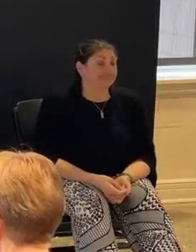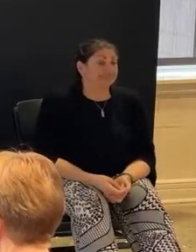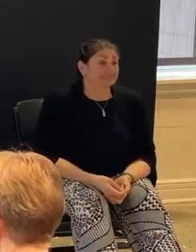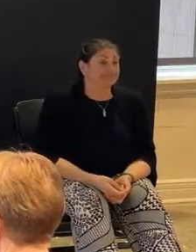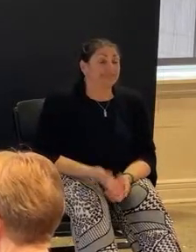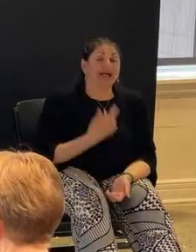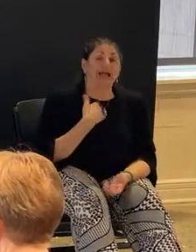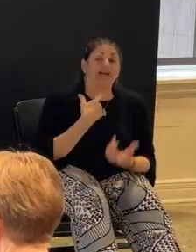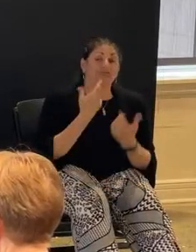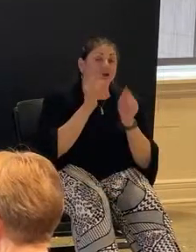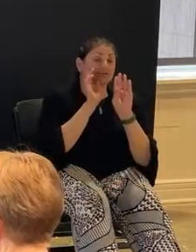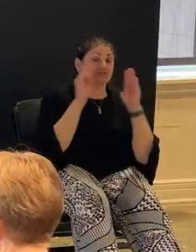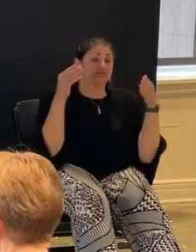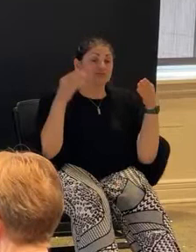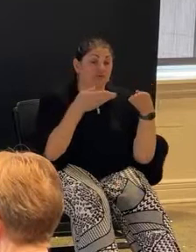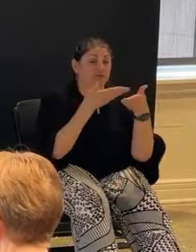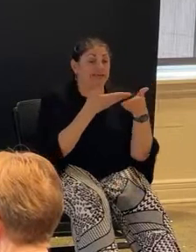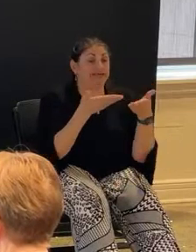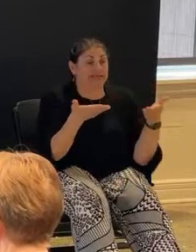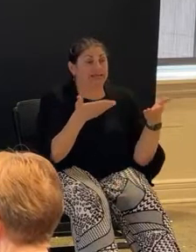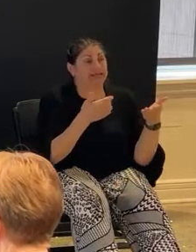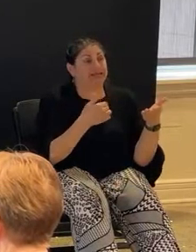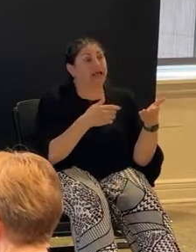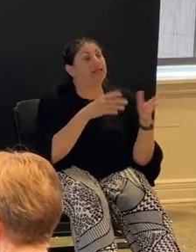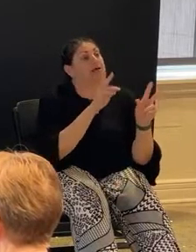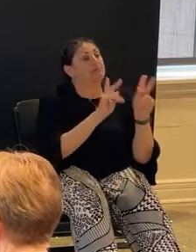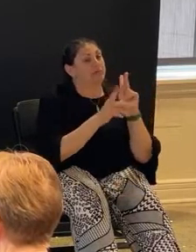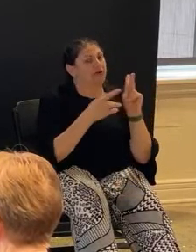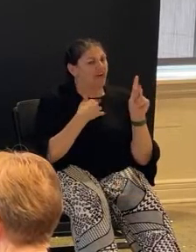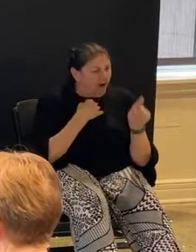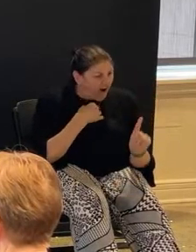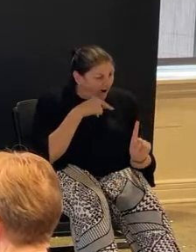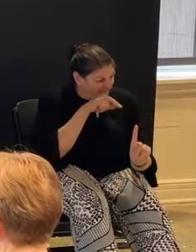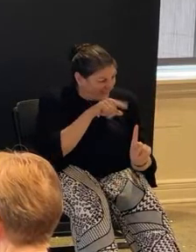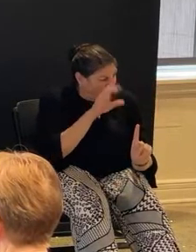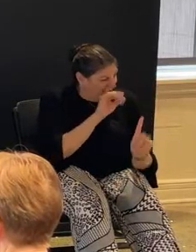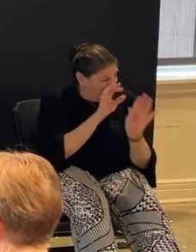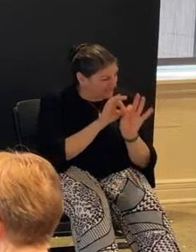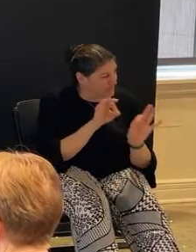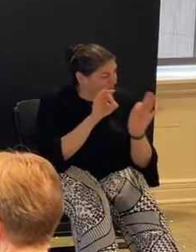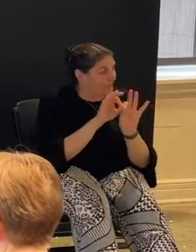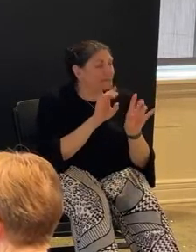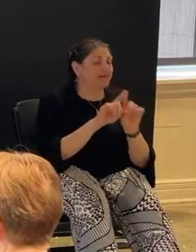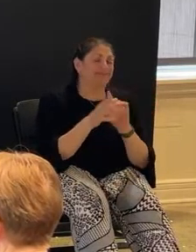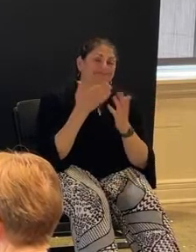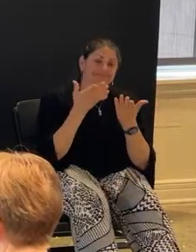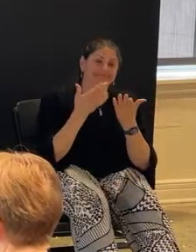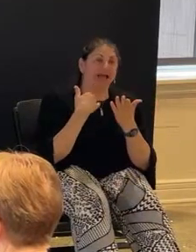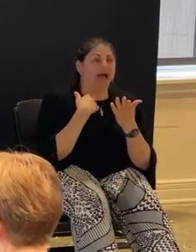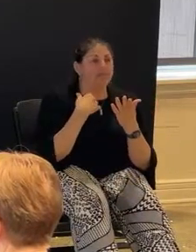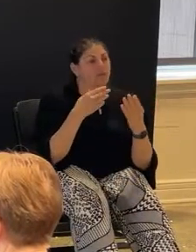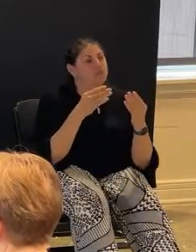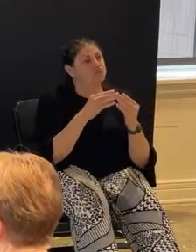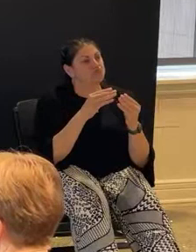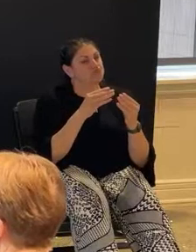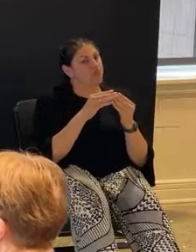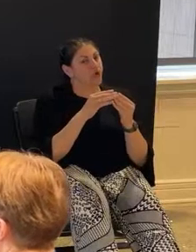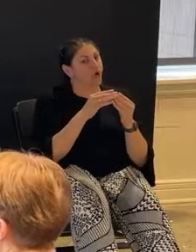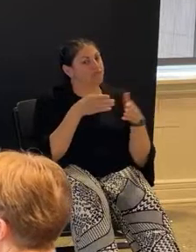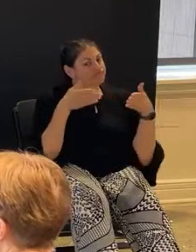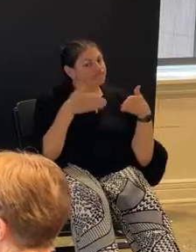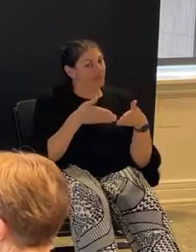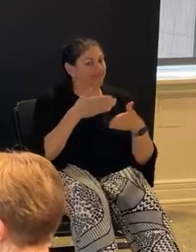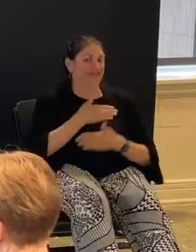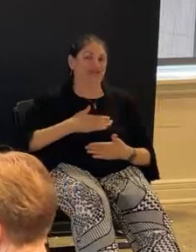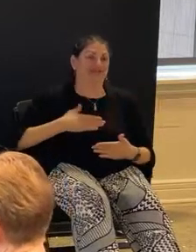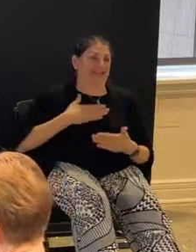I try to focus on things that are important to people, but I guess maybe I'm a little more into entertainment at